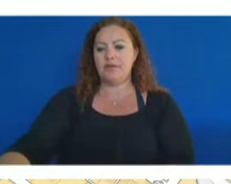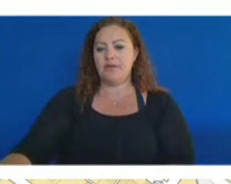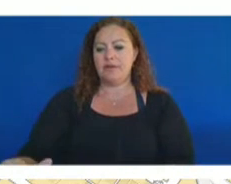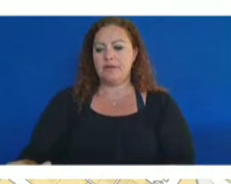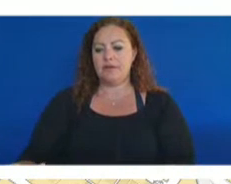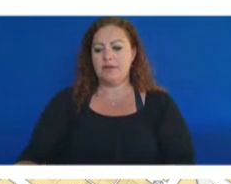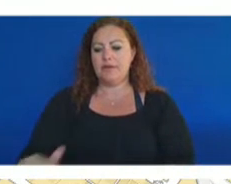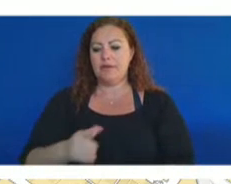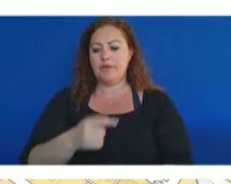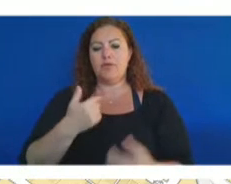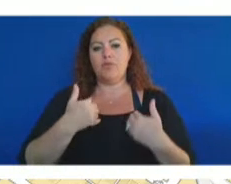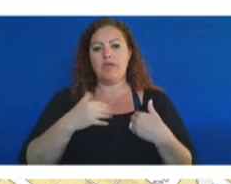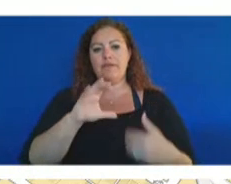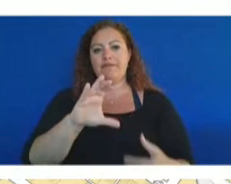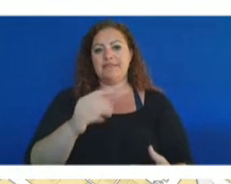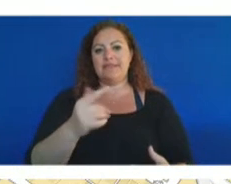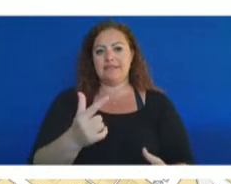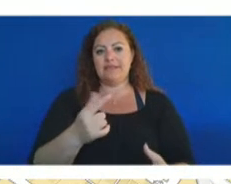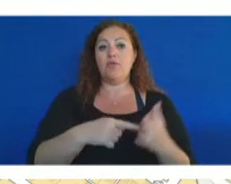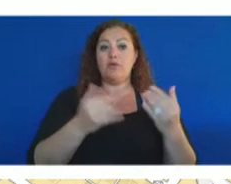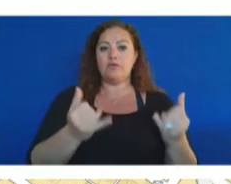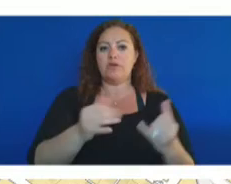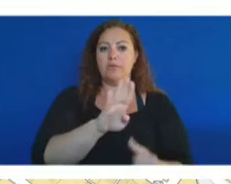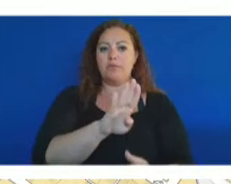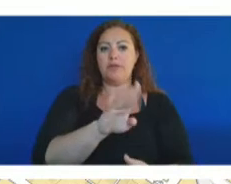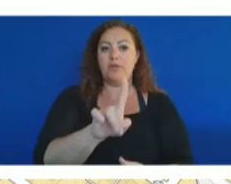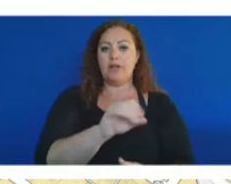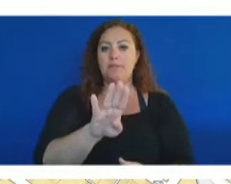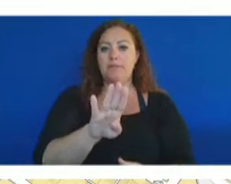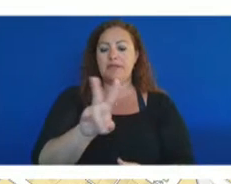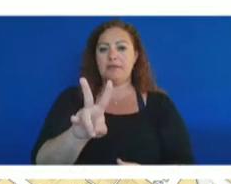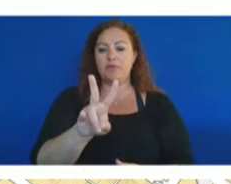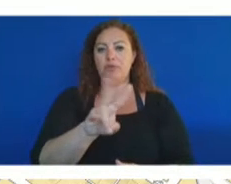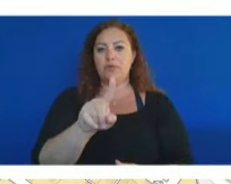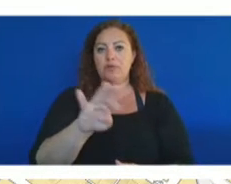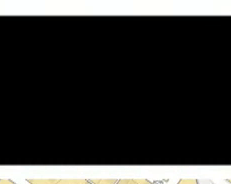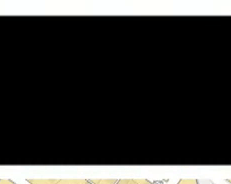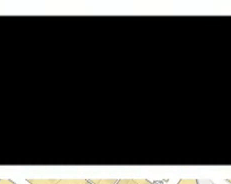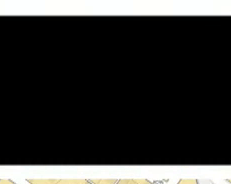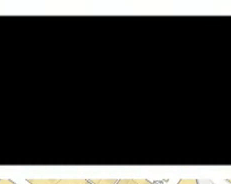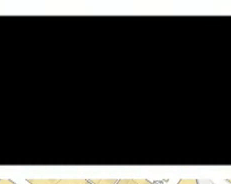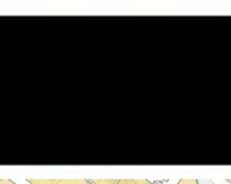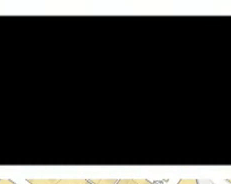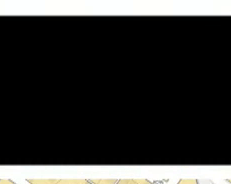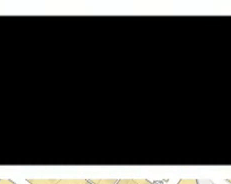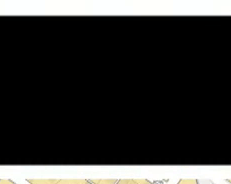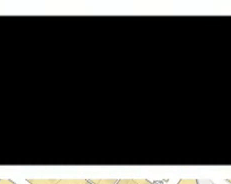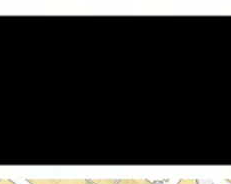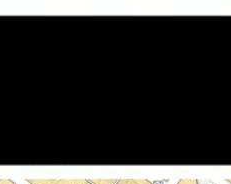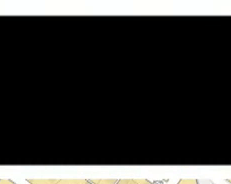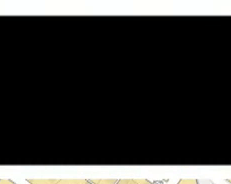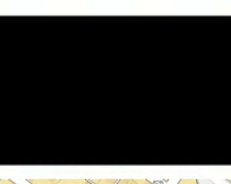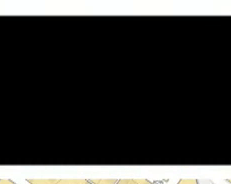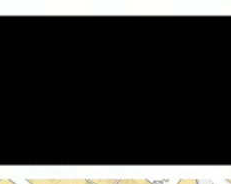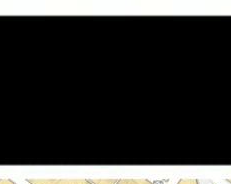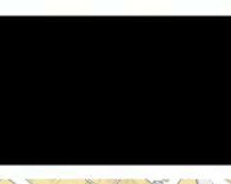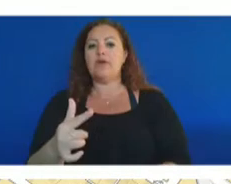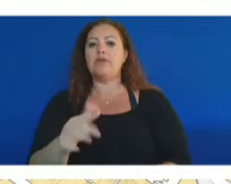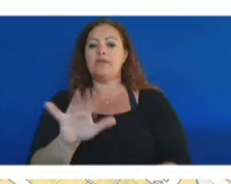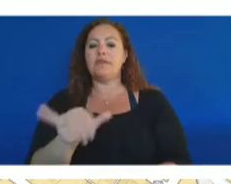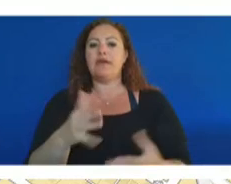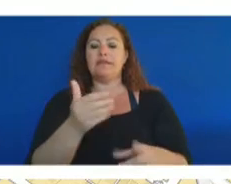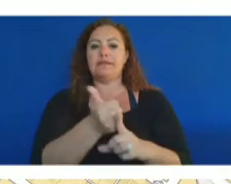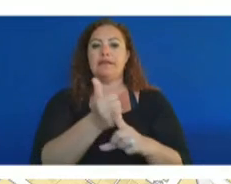CG well what's currently B1 and B2 zoning that will translate to CG zoning which is the commercial